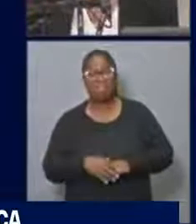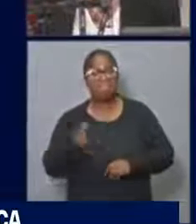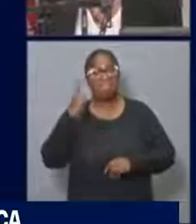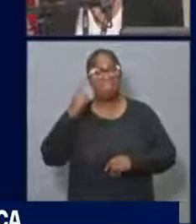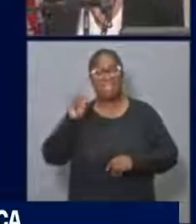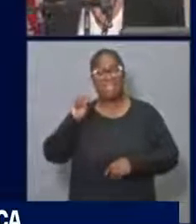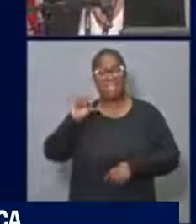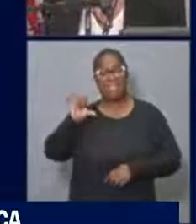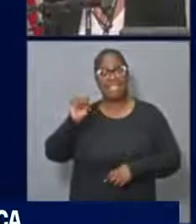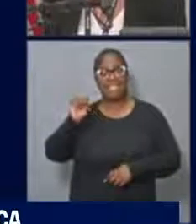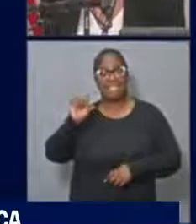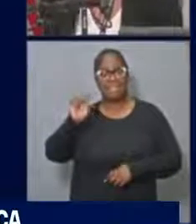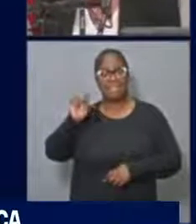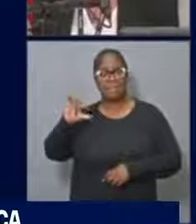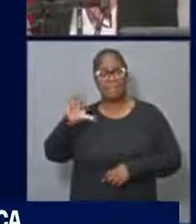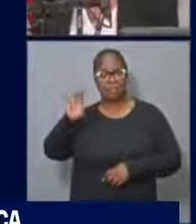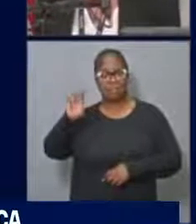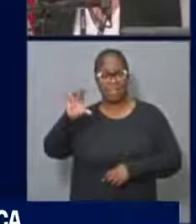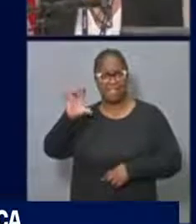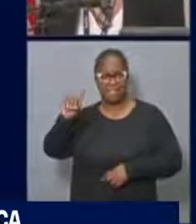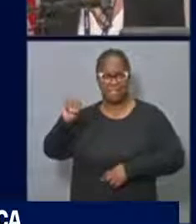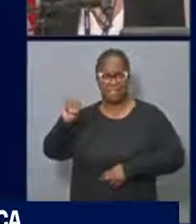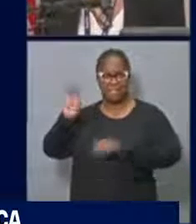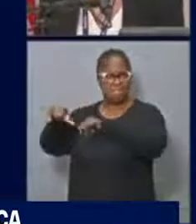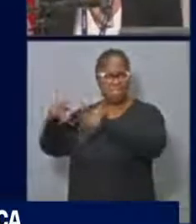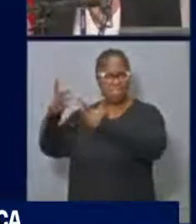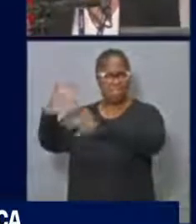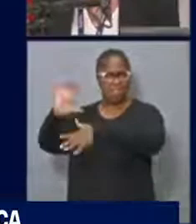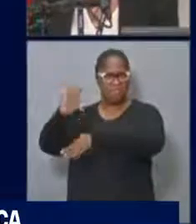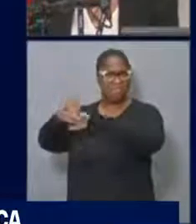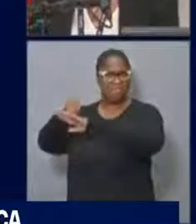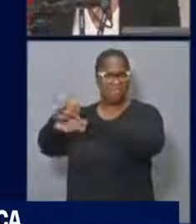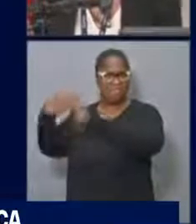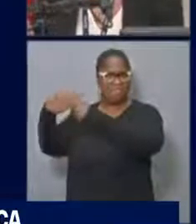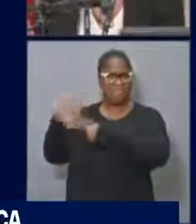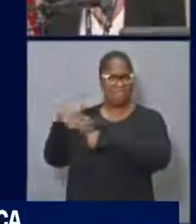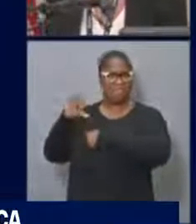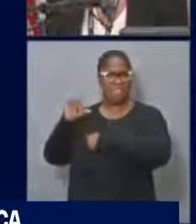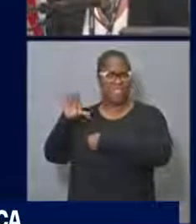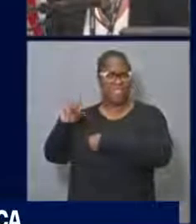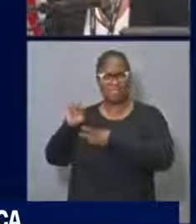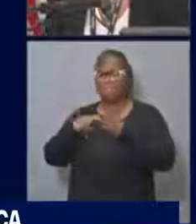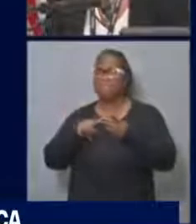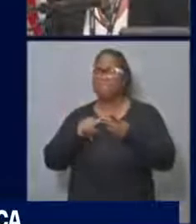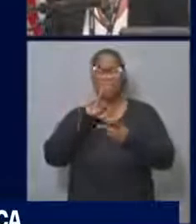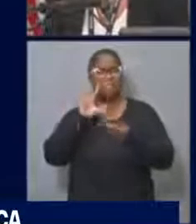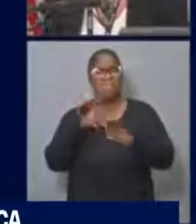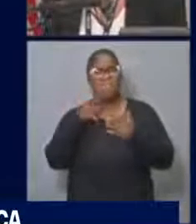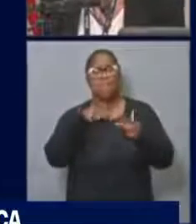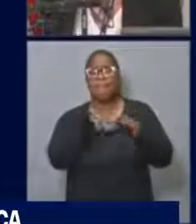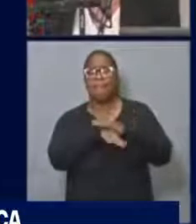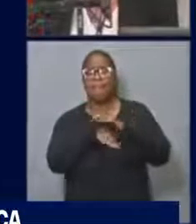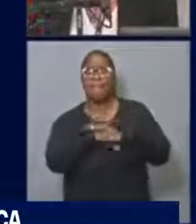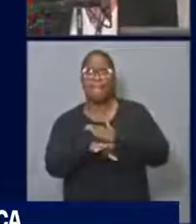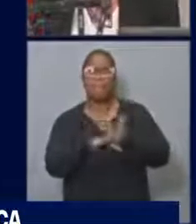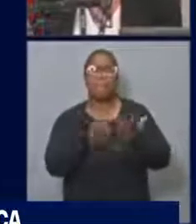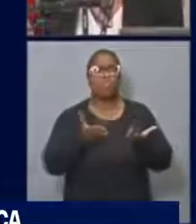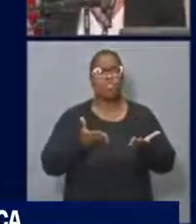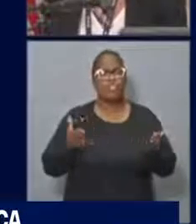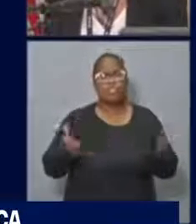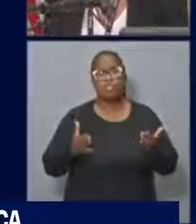systemic racism and discrimination in our country and a lack of the resources and opportunities that people all need for good